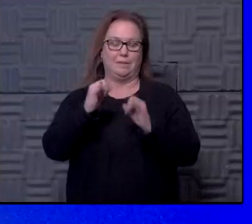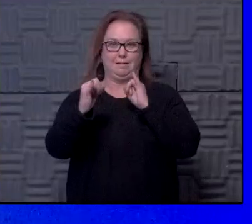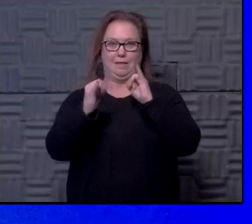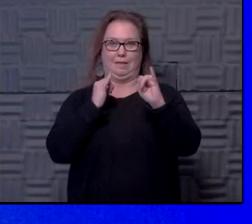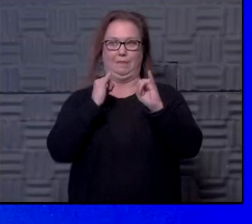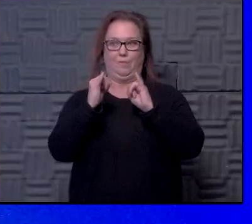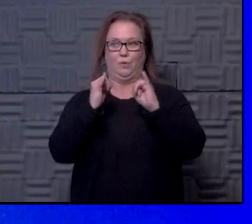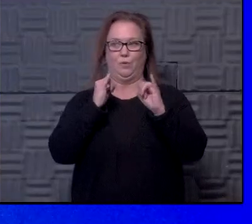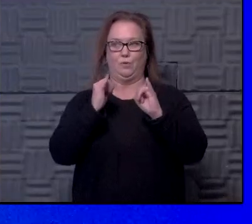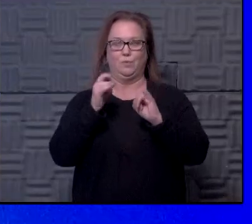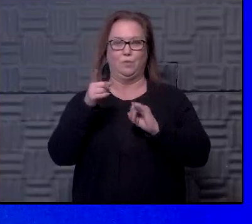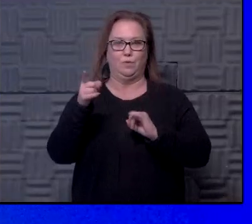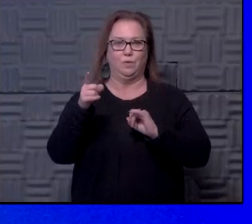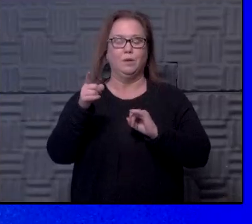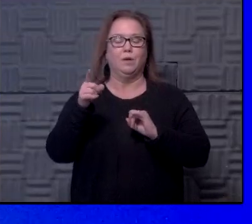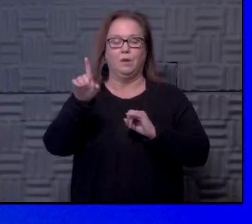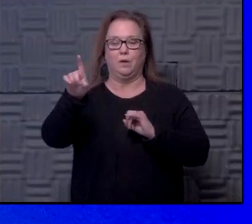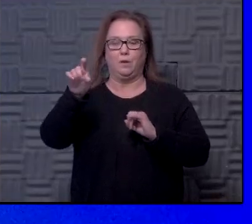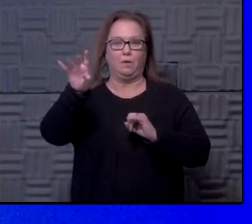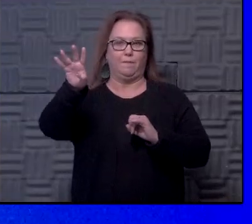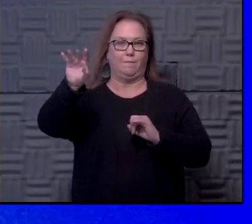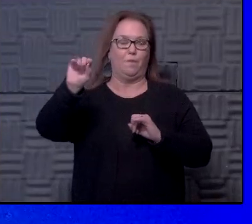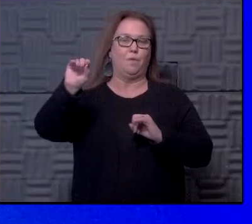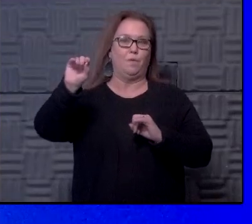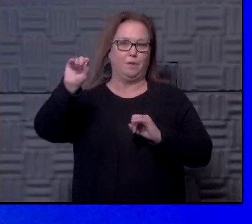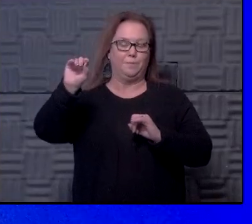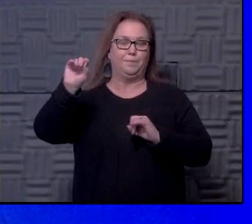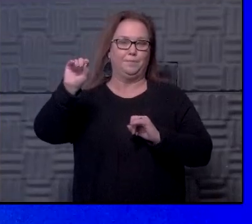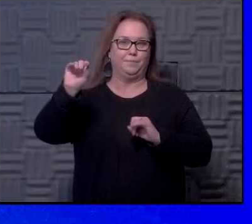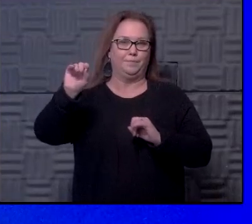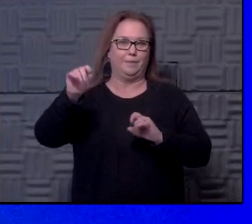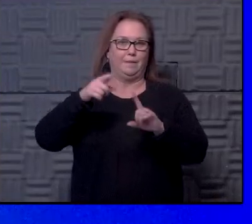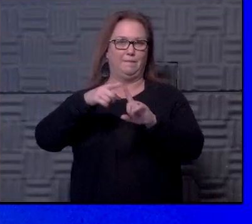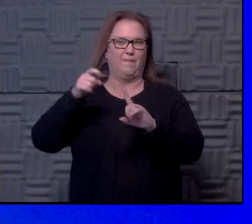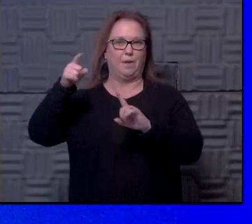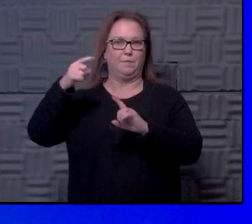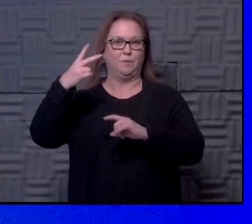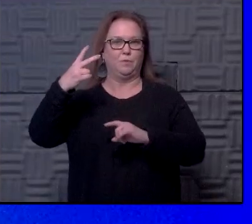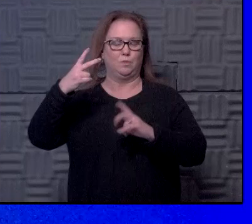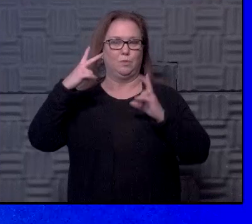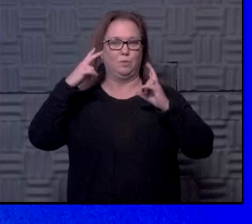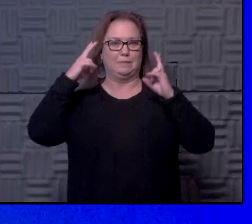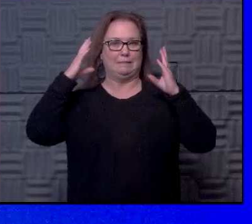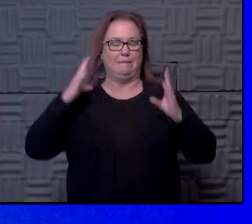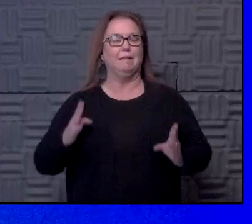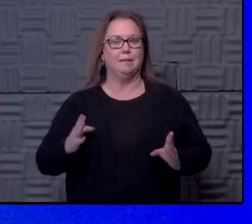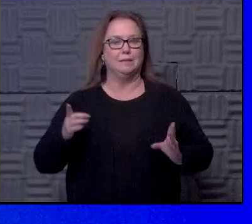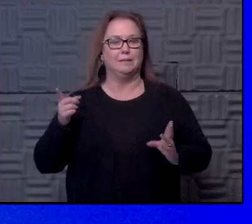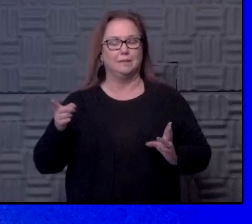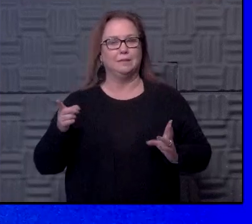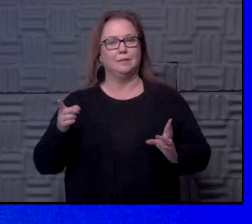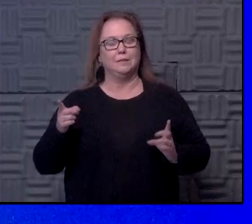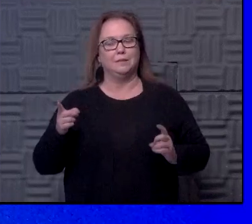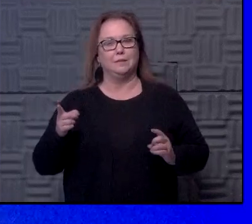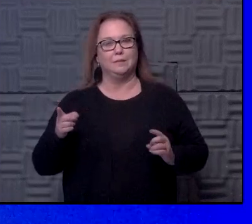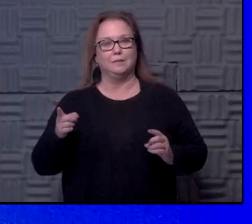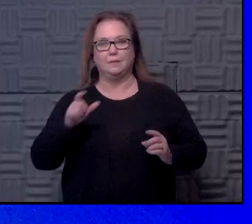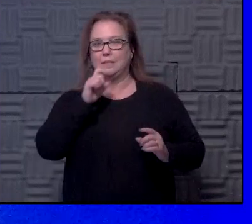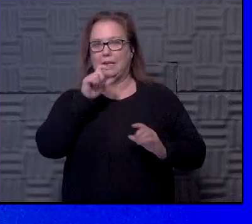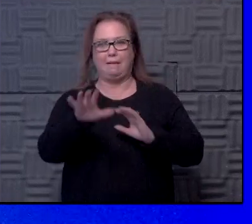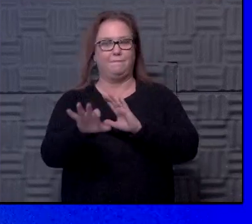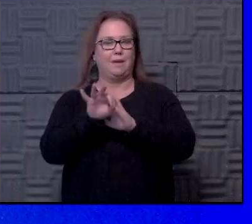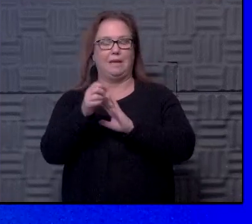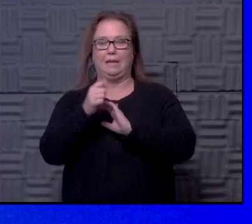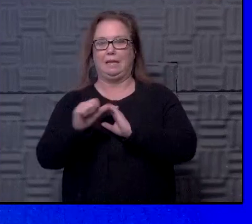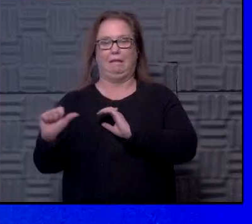interview out of the 140 from the 2 hairstylists, the ones that they were able to interview, they did not find